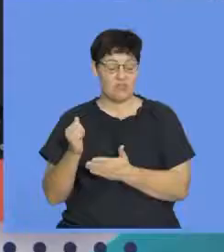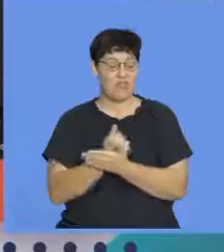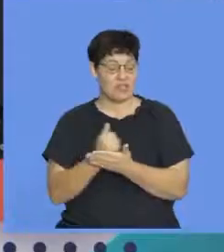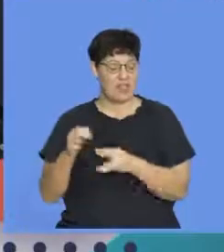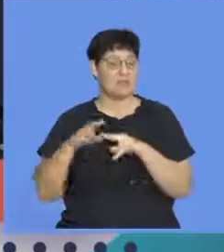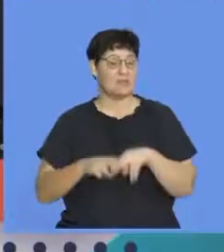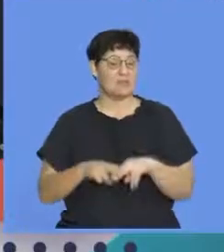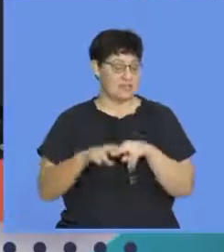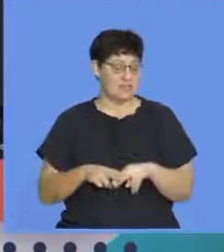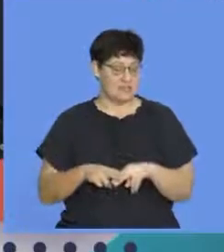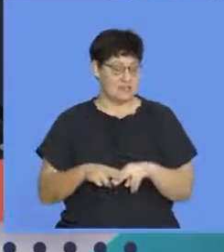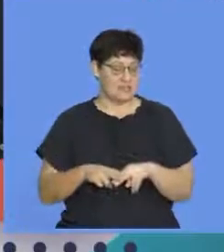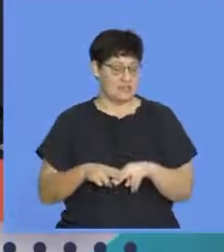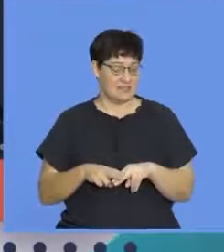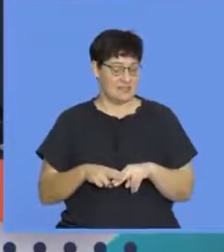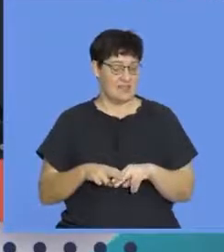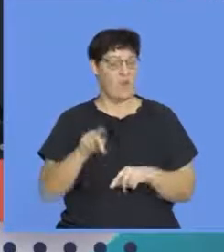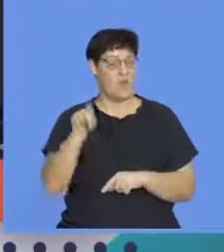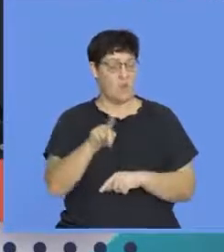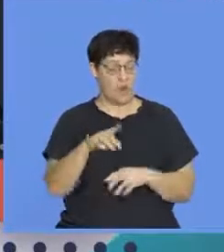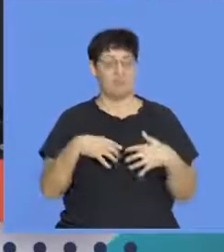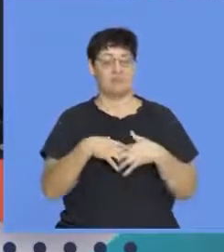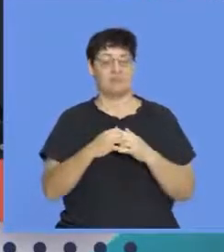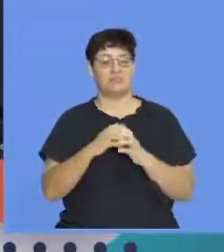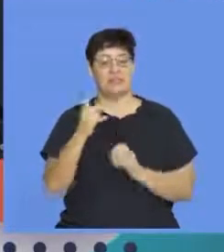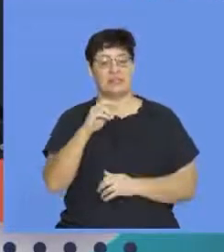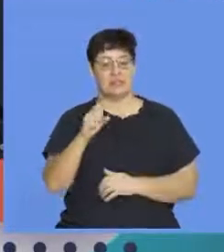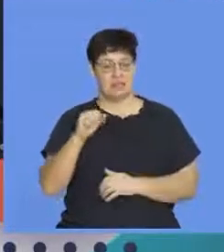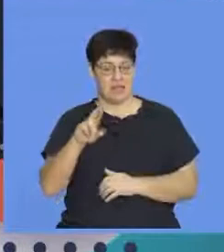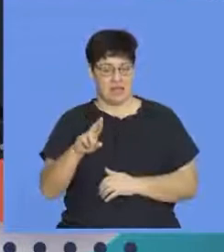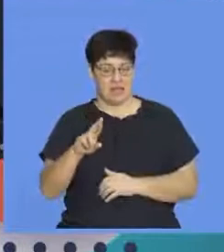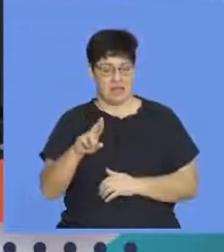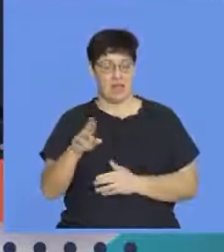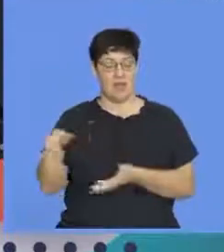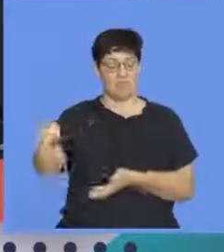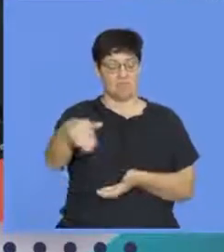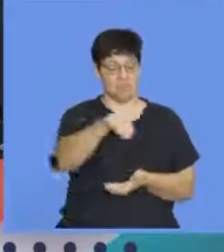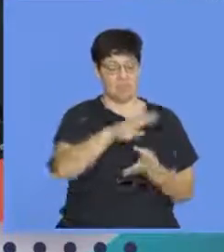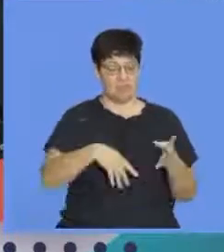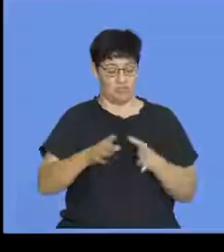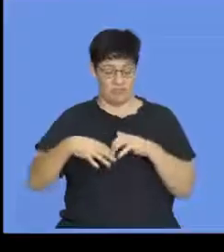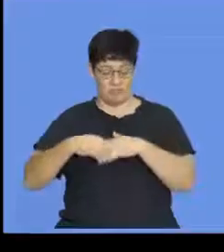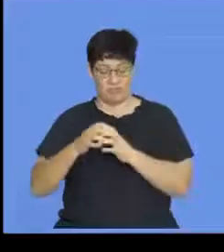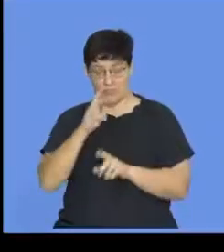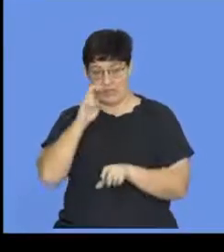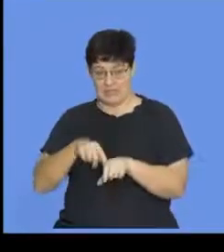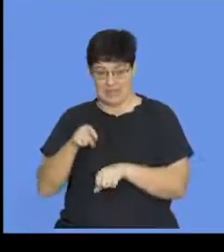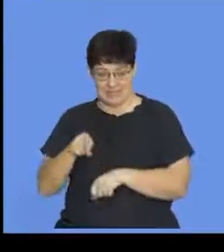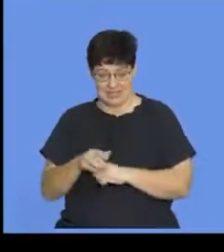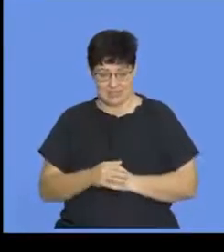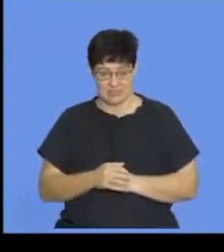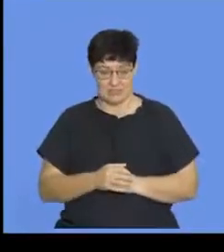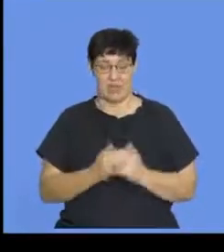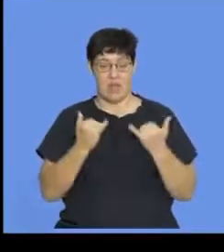dependent or was needed to draw up your debtors collection schedule. Right, now we're looking at the